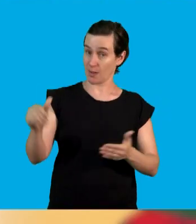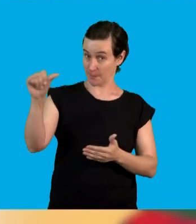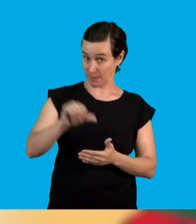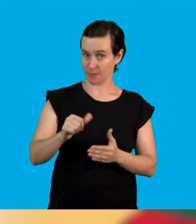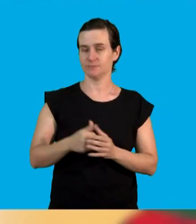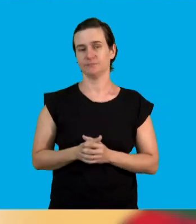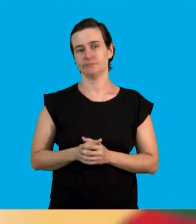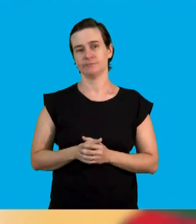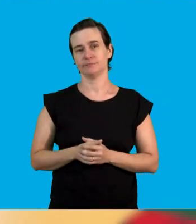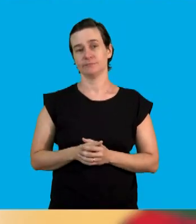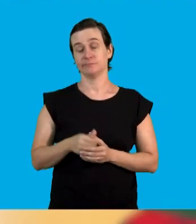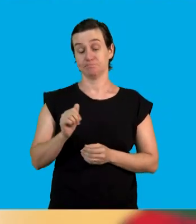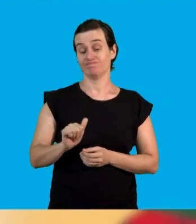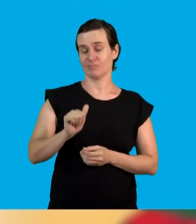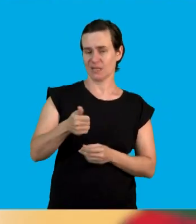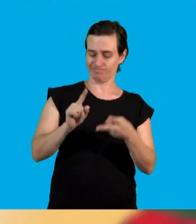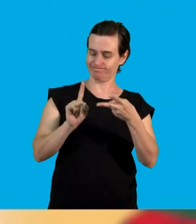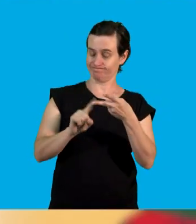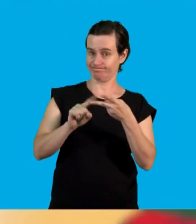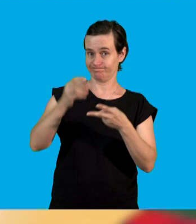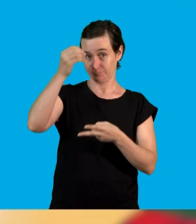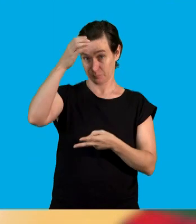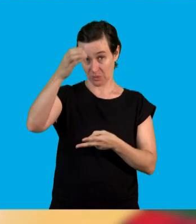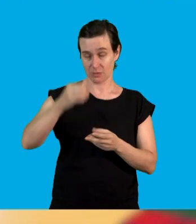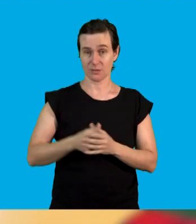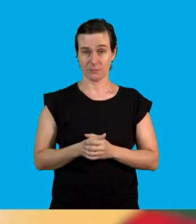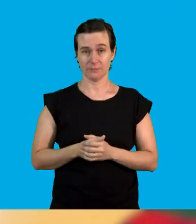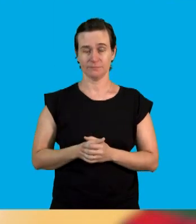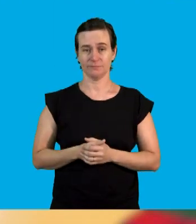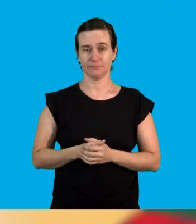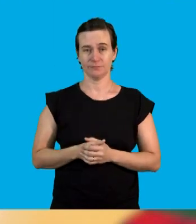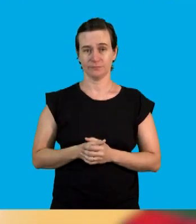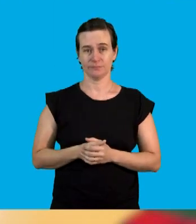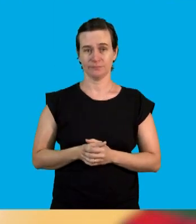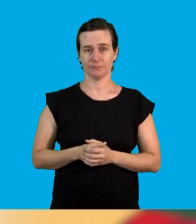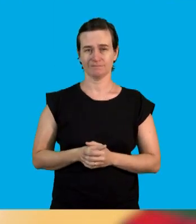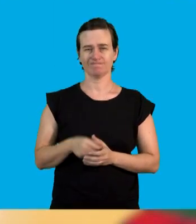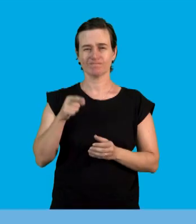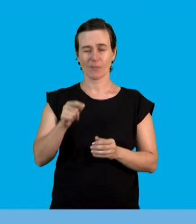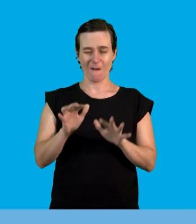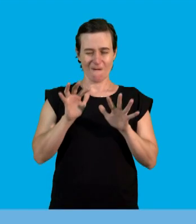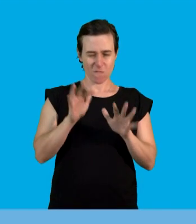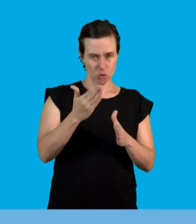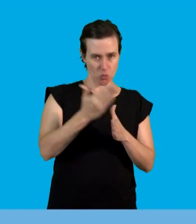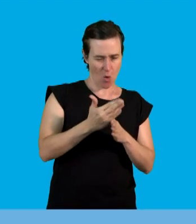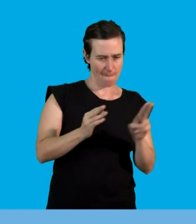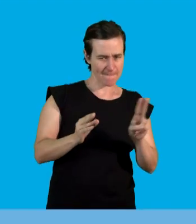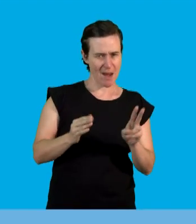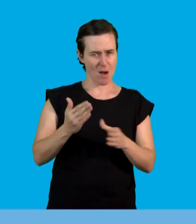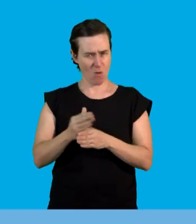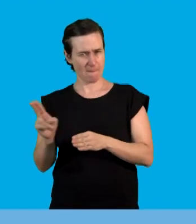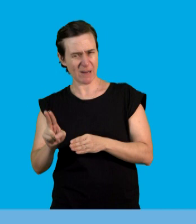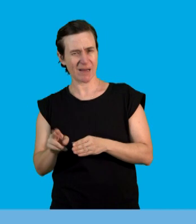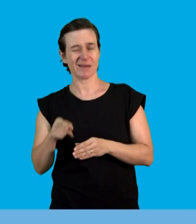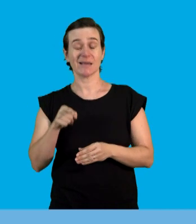Welcome back, learners. So now jumping to our second concept, whereby now we will be looking at the forces that are working in pairs and also looking